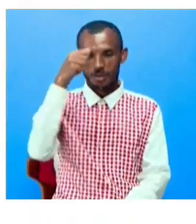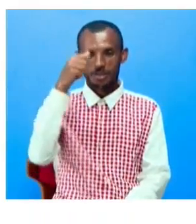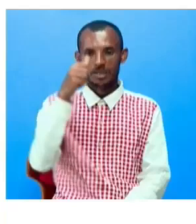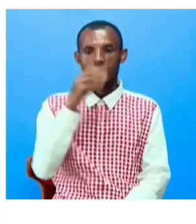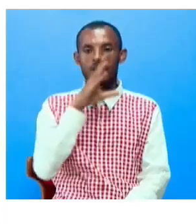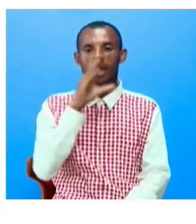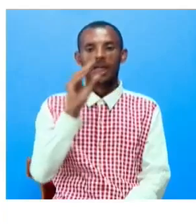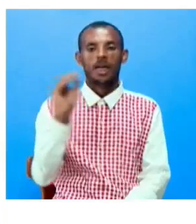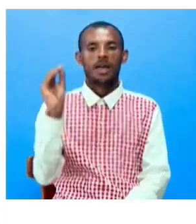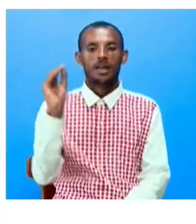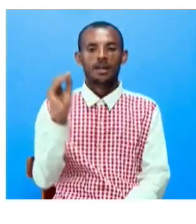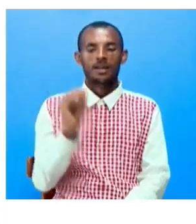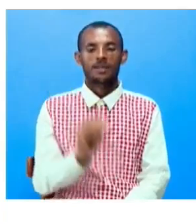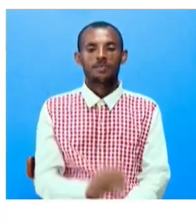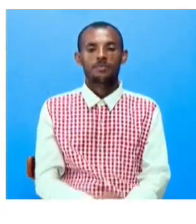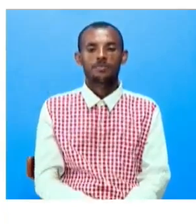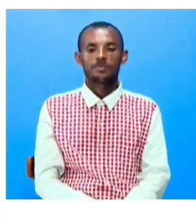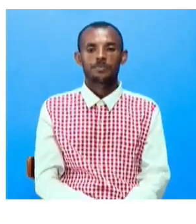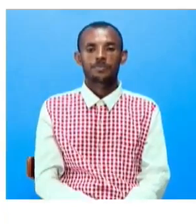and